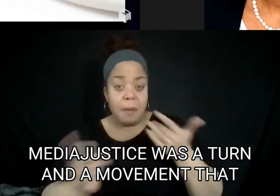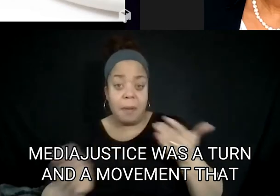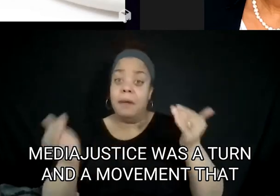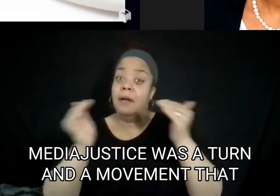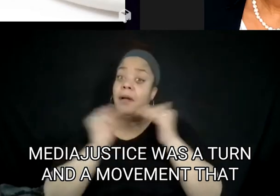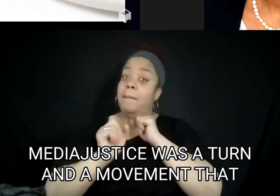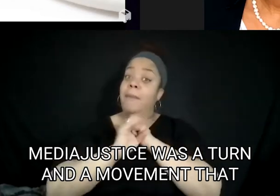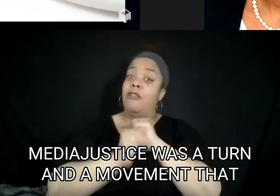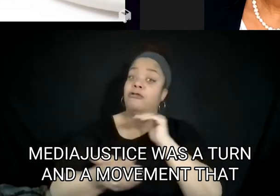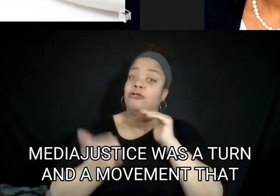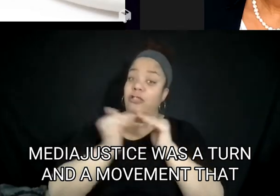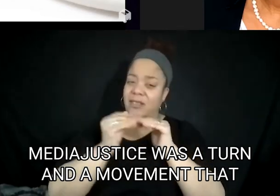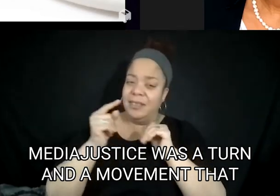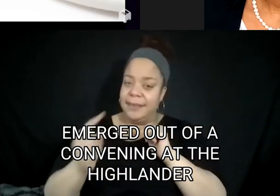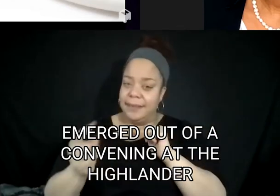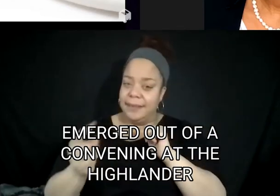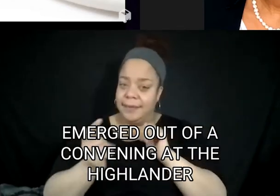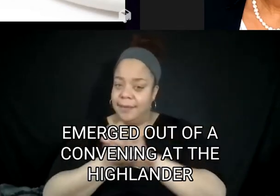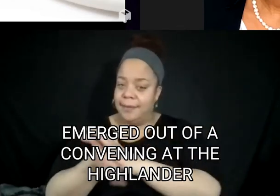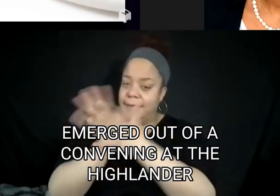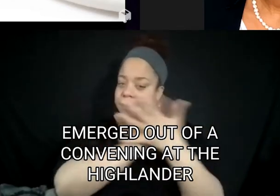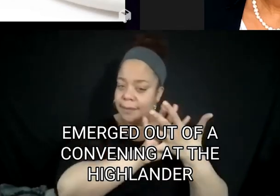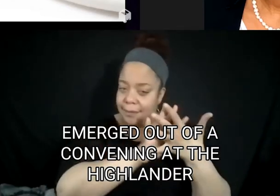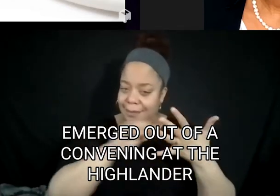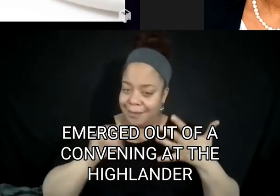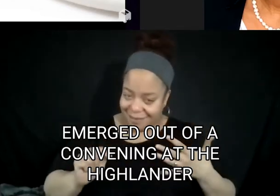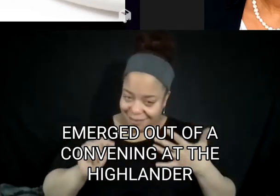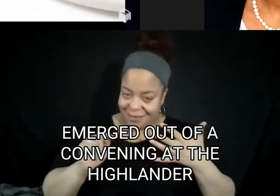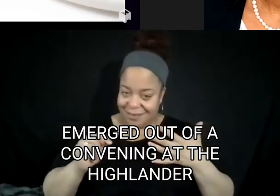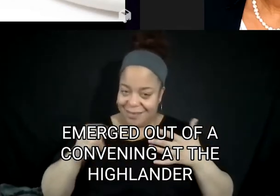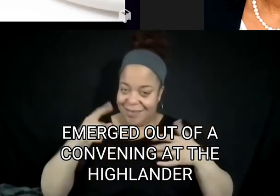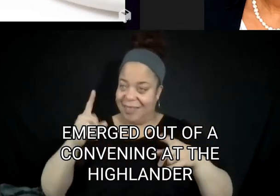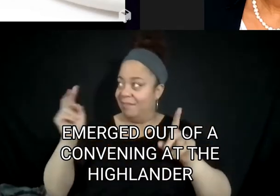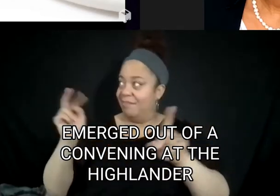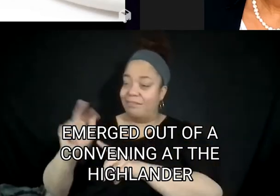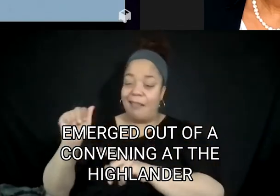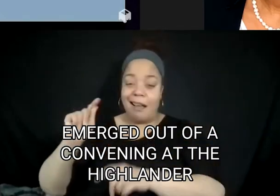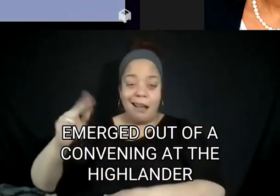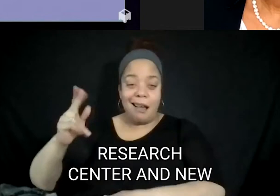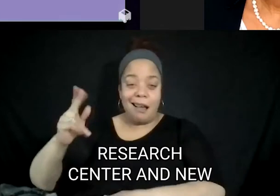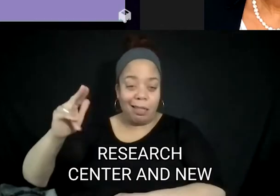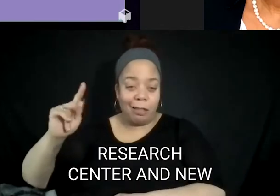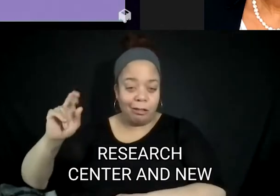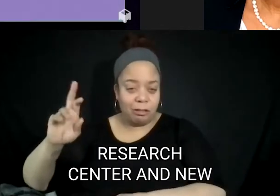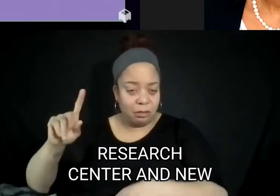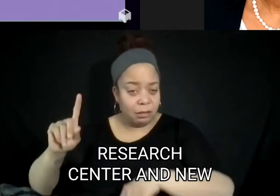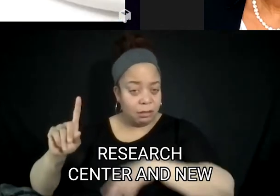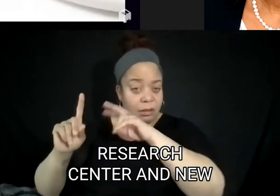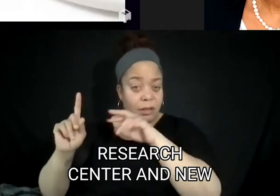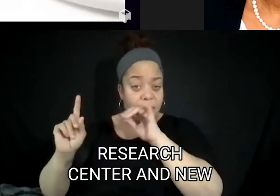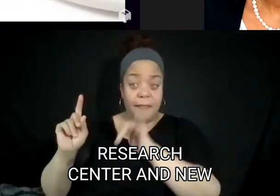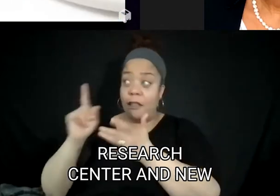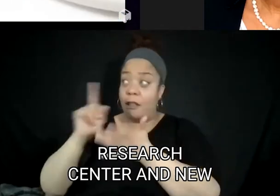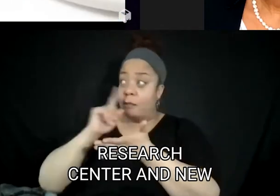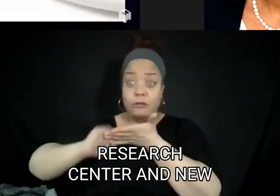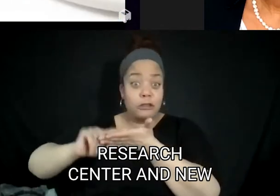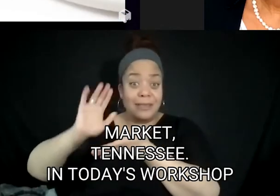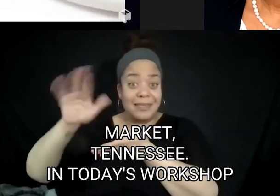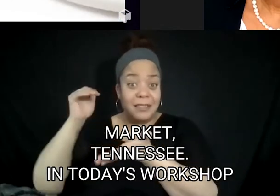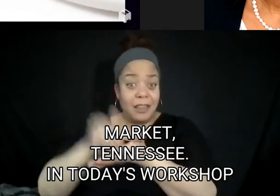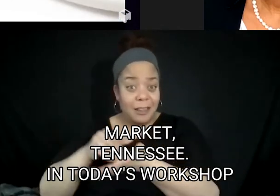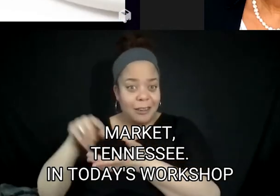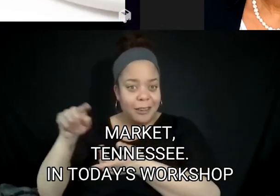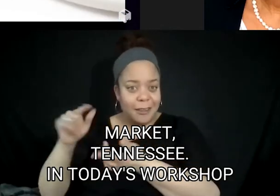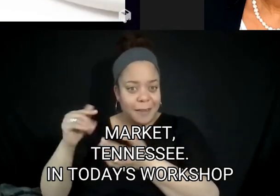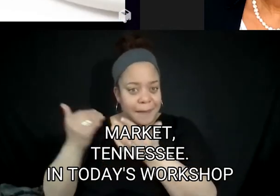Center in Newmarket, Tennessee. In today's workshop, we'll learn a bit more. Sorry, I didn't want to switch to that